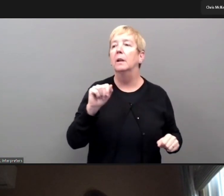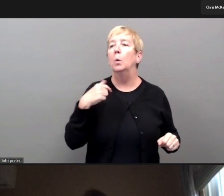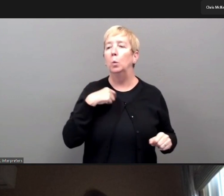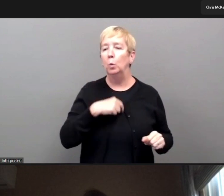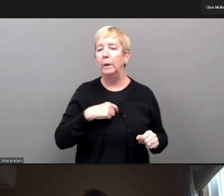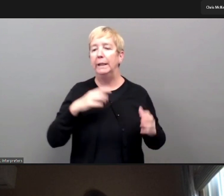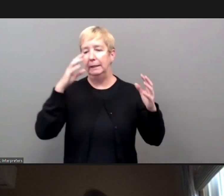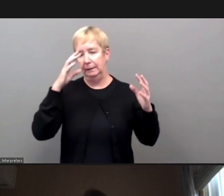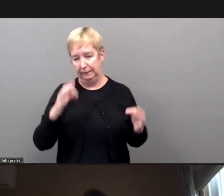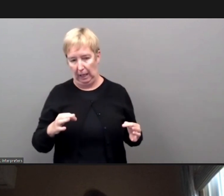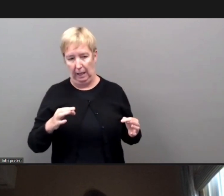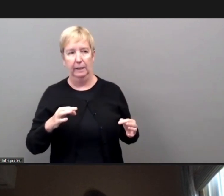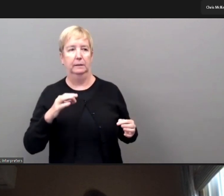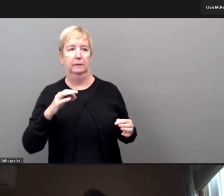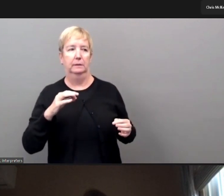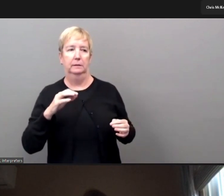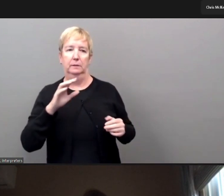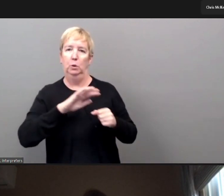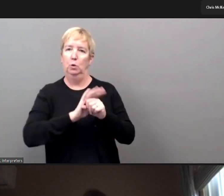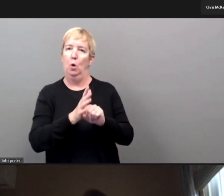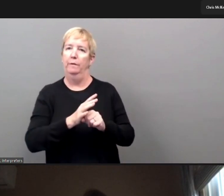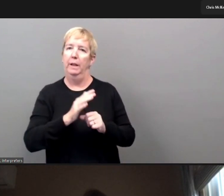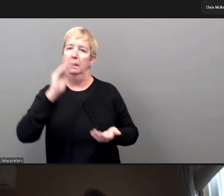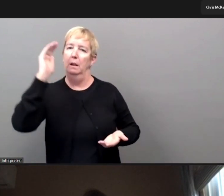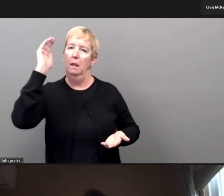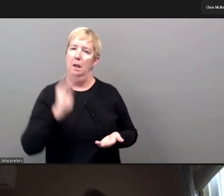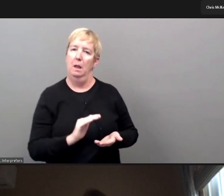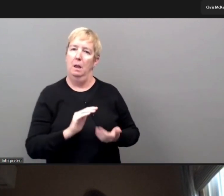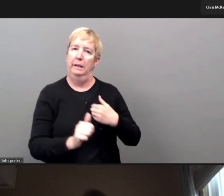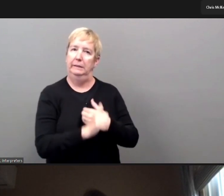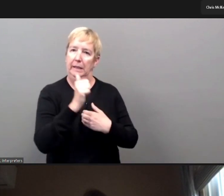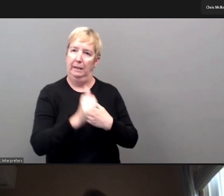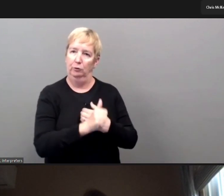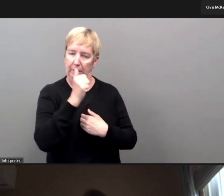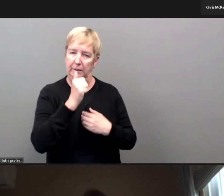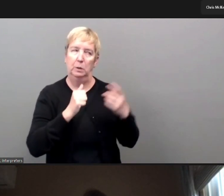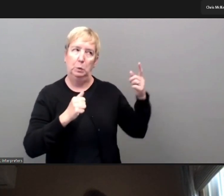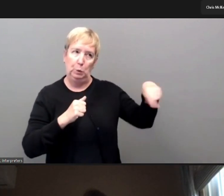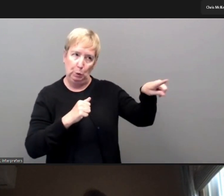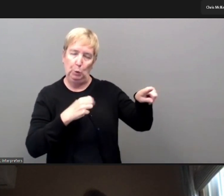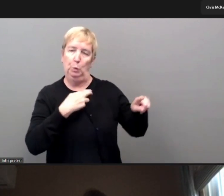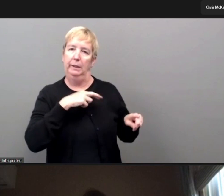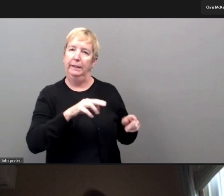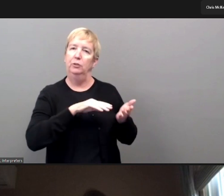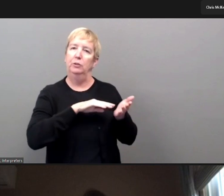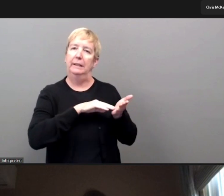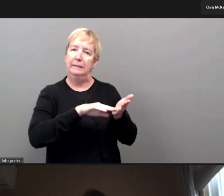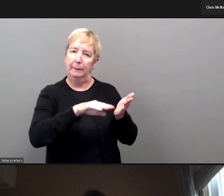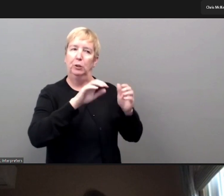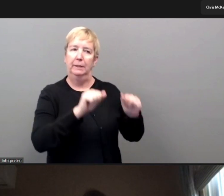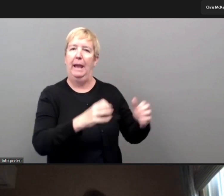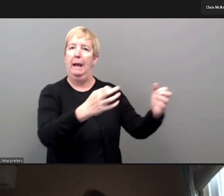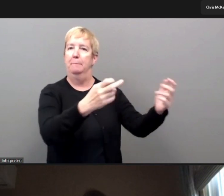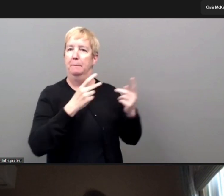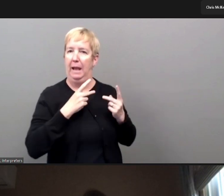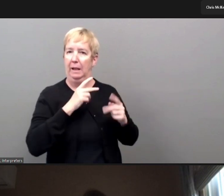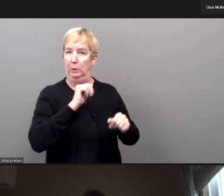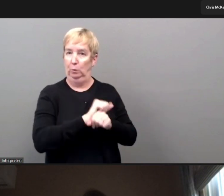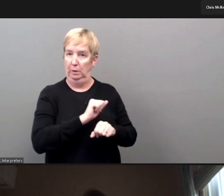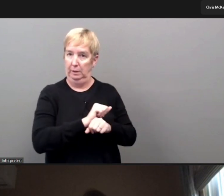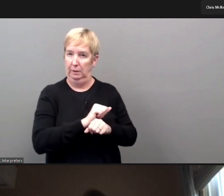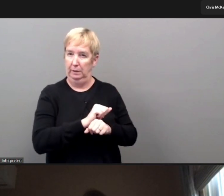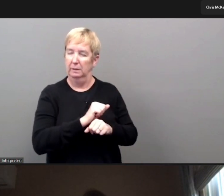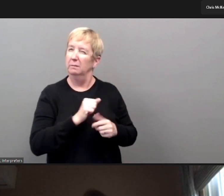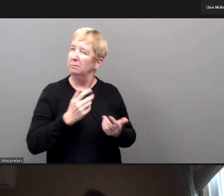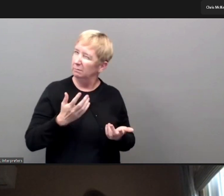diminished sufficiently to allow for sort of a full return to work for those with those religious exemptions. So I just wanted to